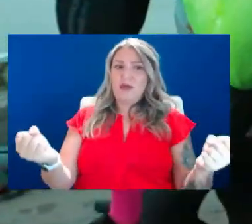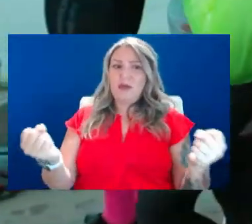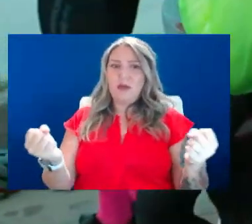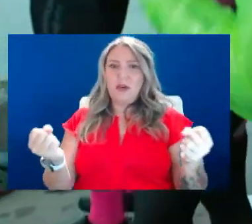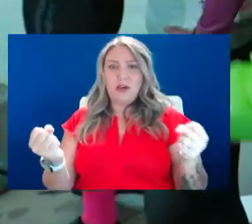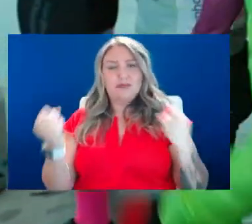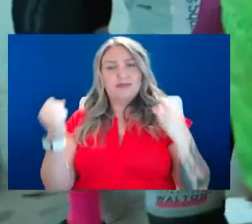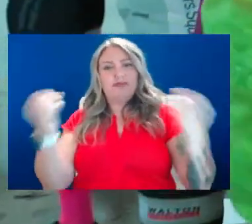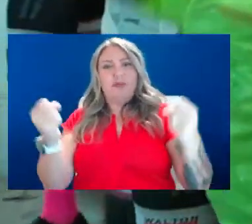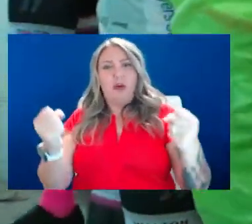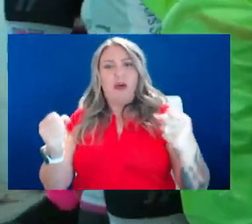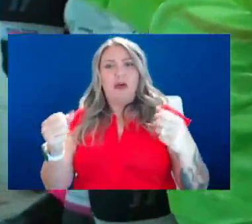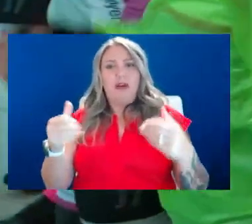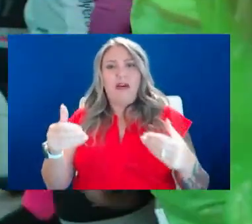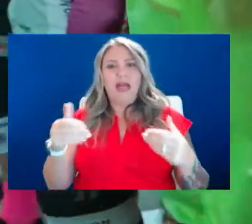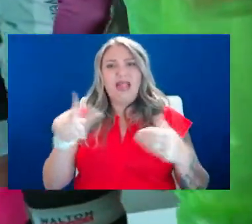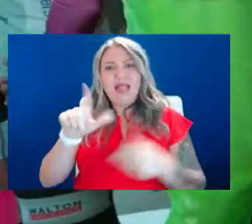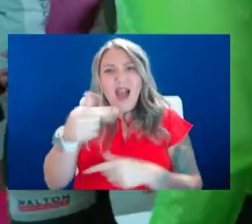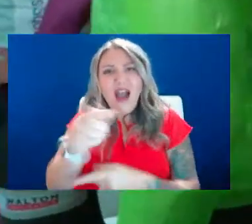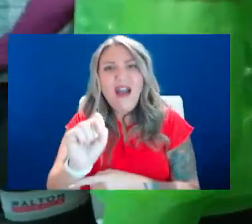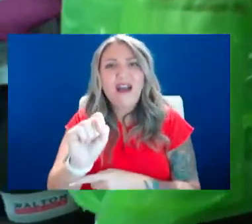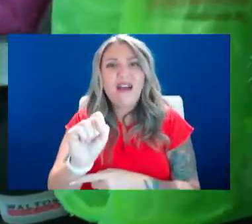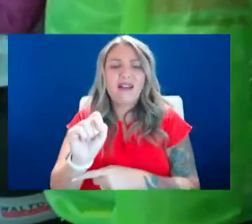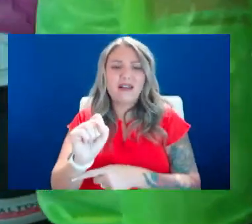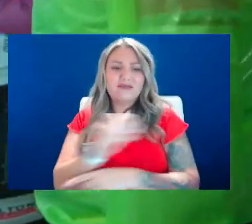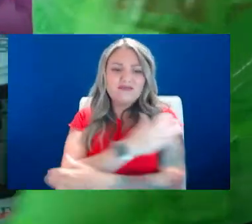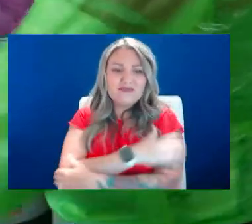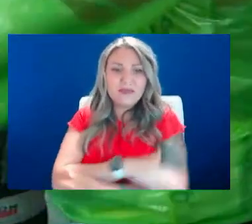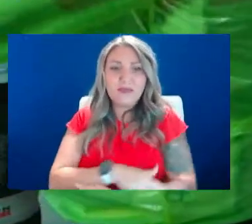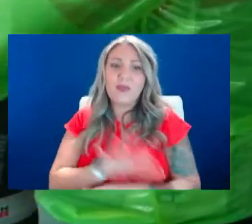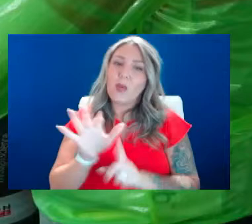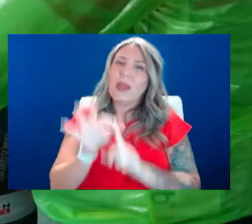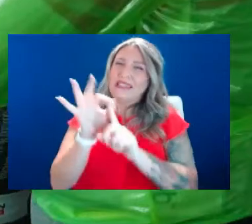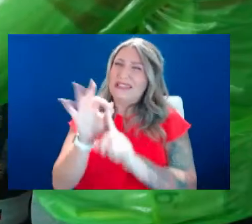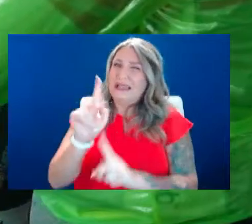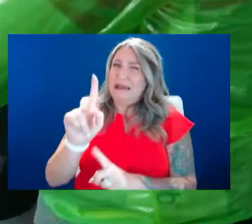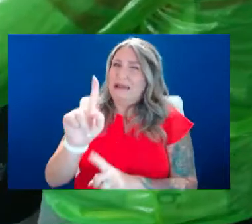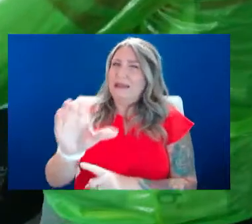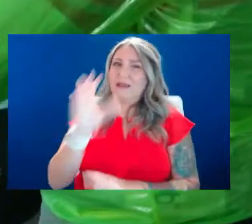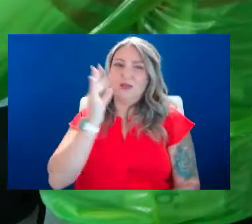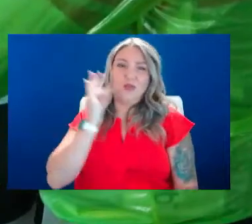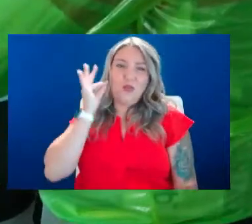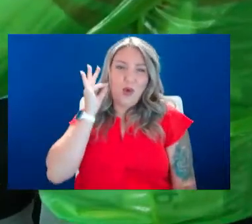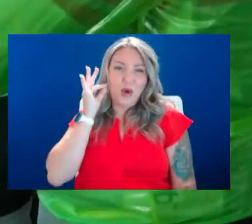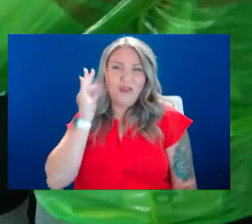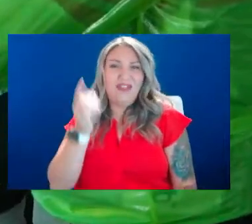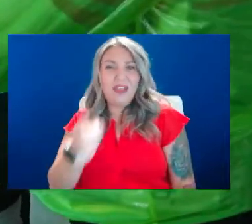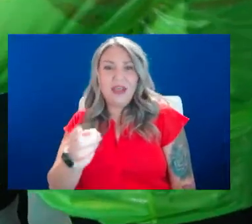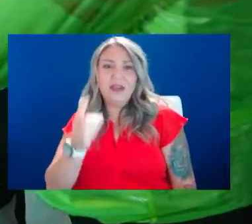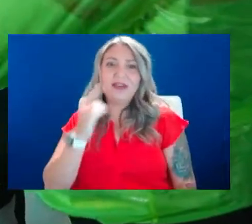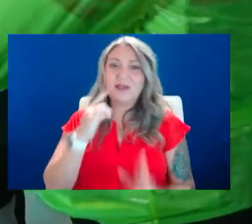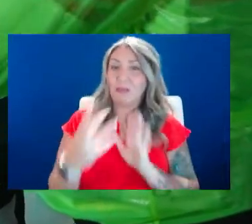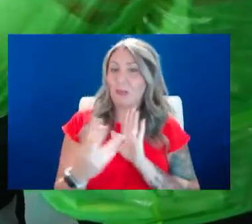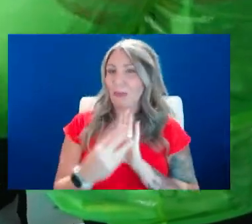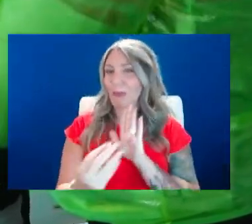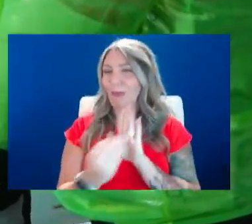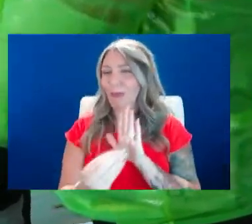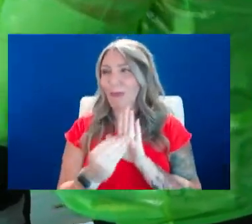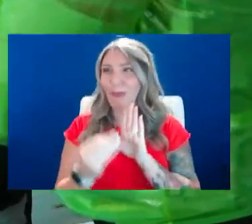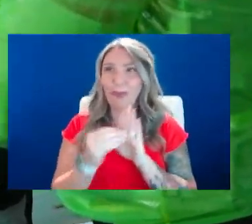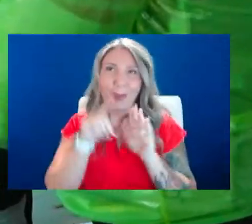legs for pedaling the bike. And except for Casey Wolf out there, who's kind of imitating his way through this. Yeah. But